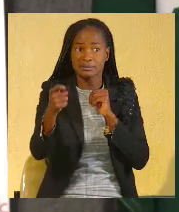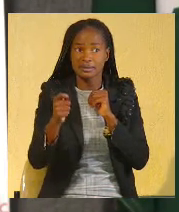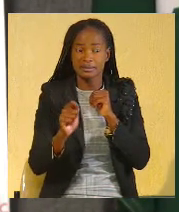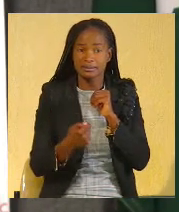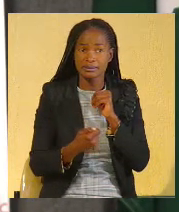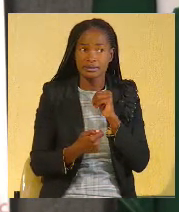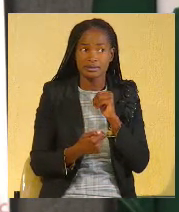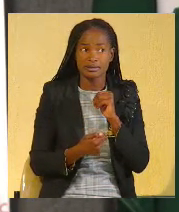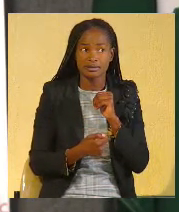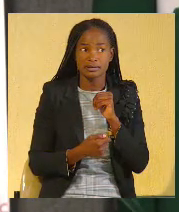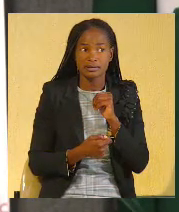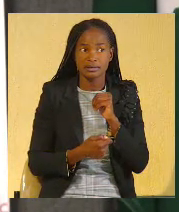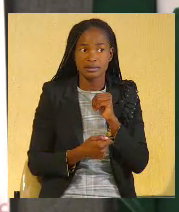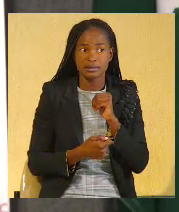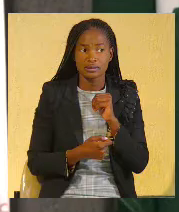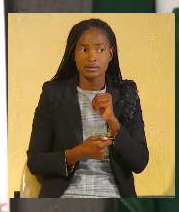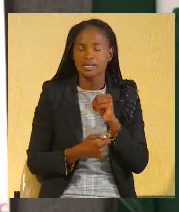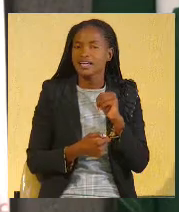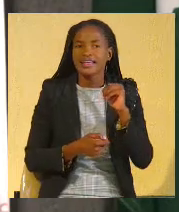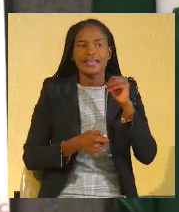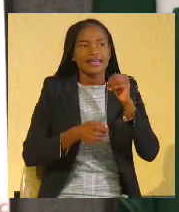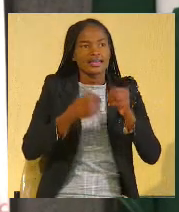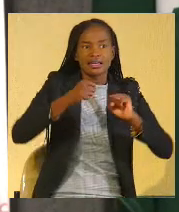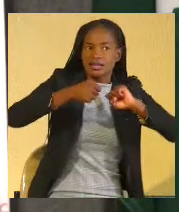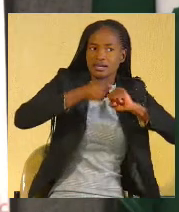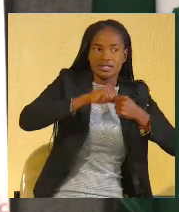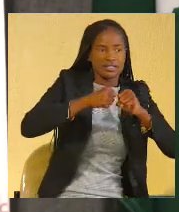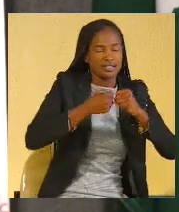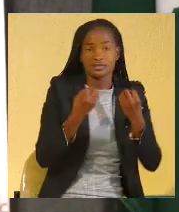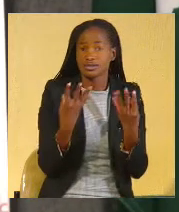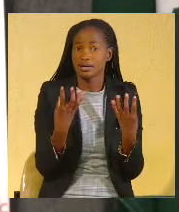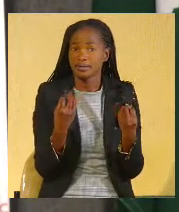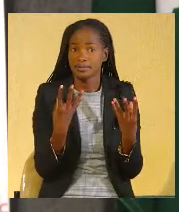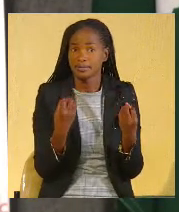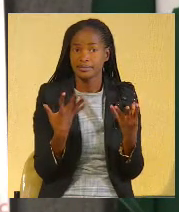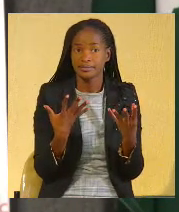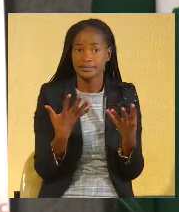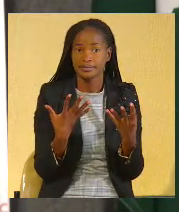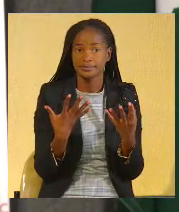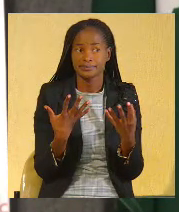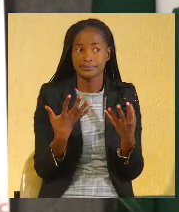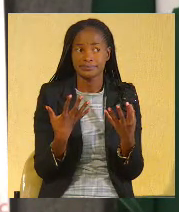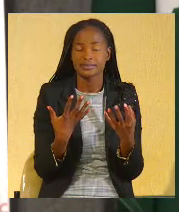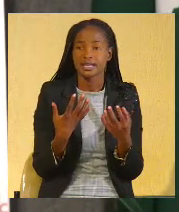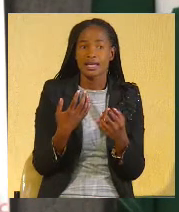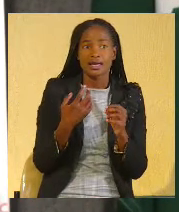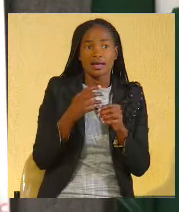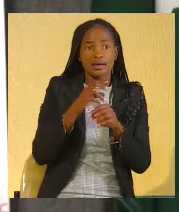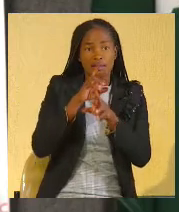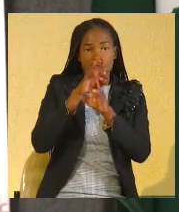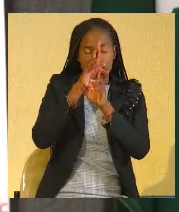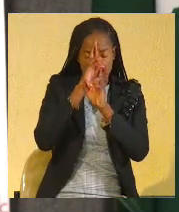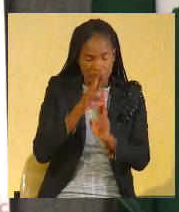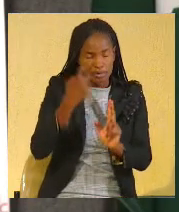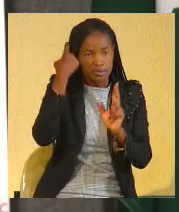has got wider ramifications, and as we have heard from the briefing,